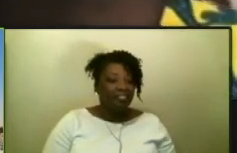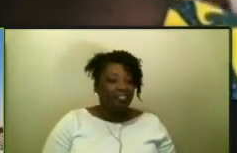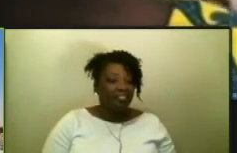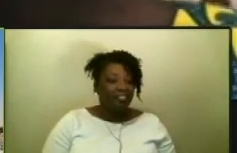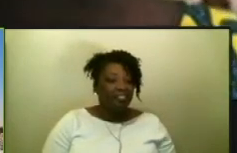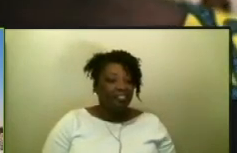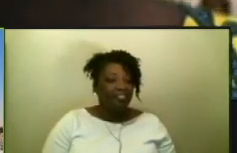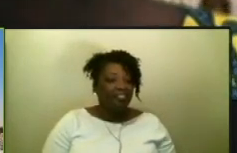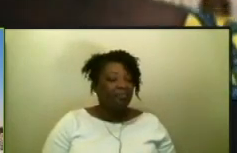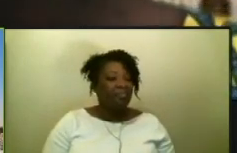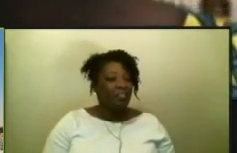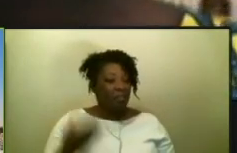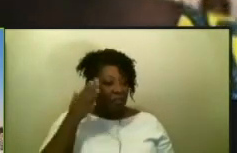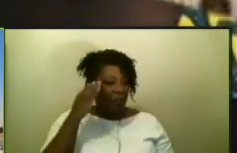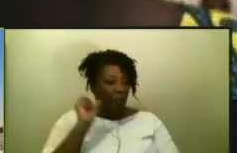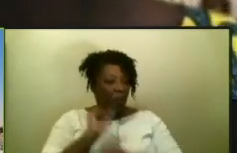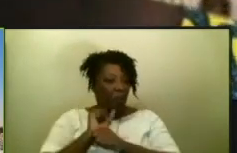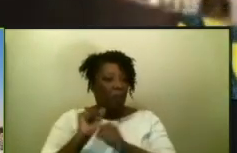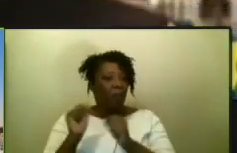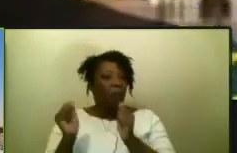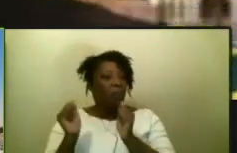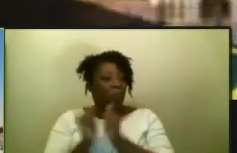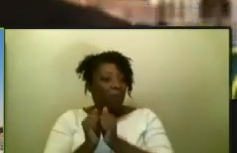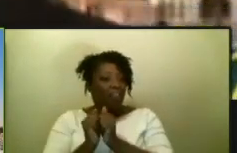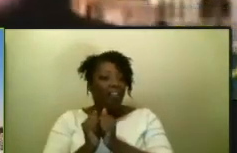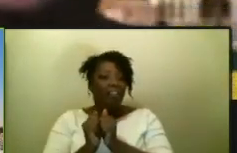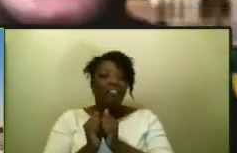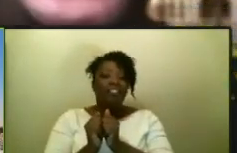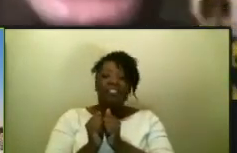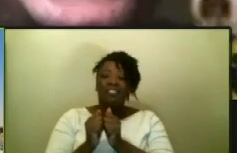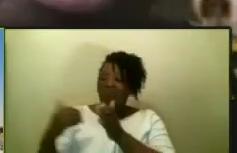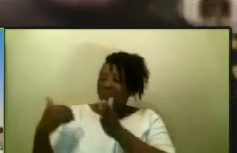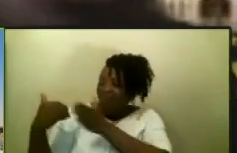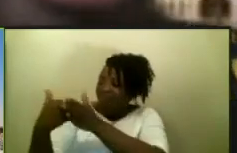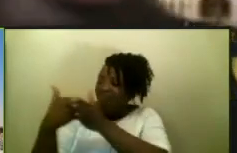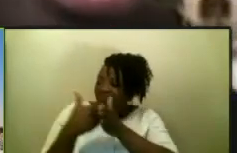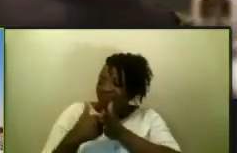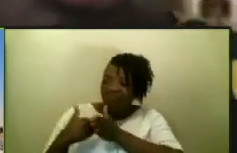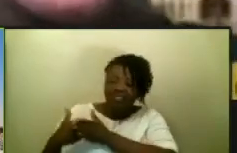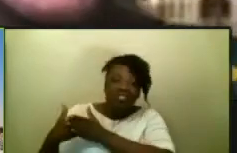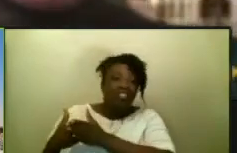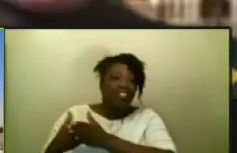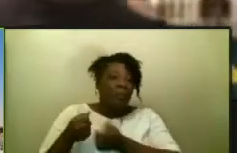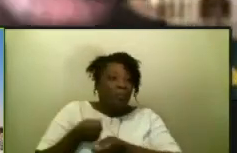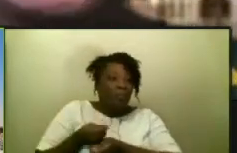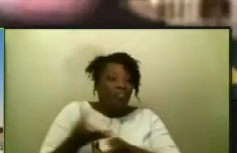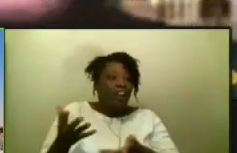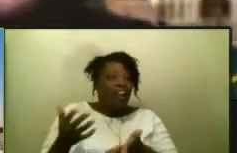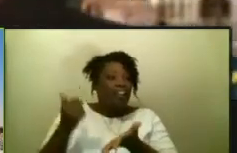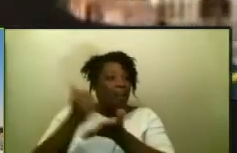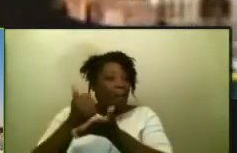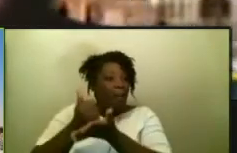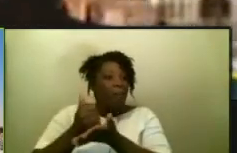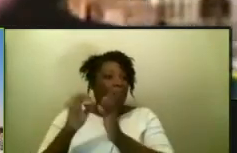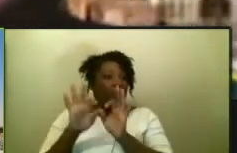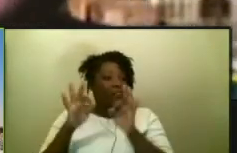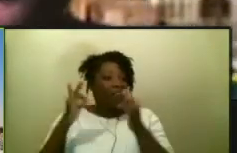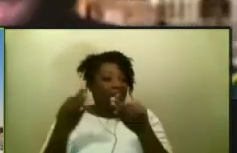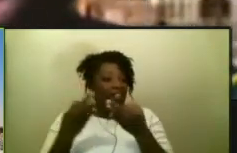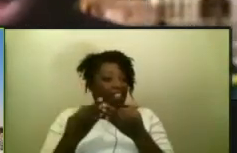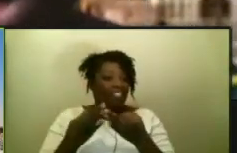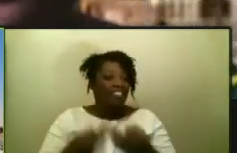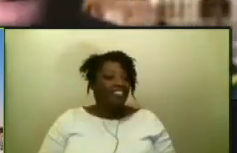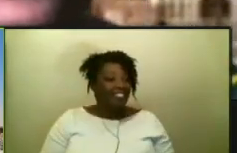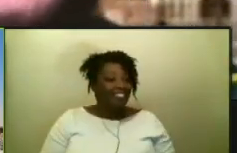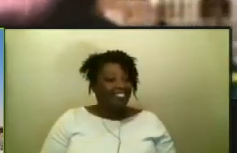with Juan, the Wiki Perez and Catalina have always helped provide help to some families, you know, with the Abisa